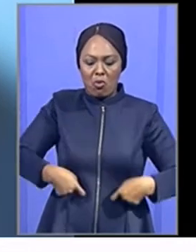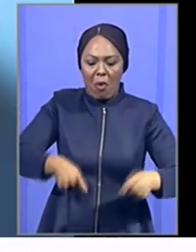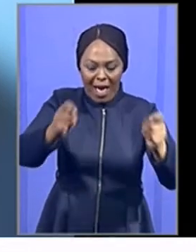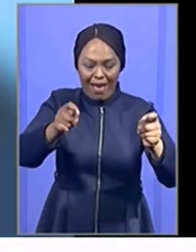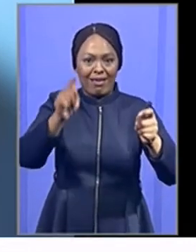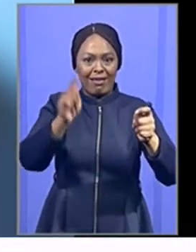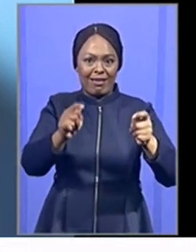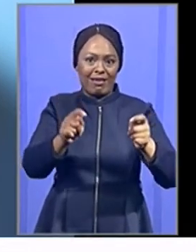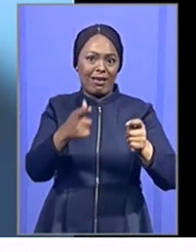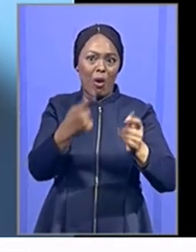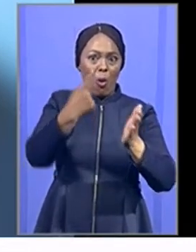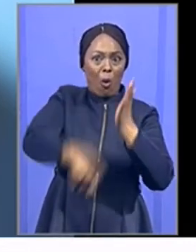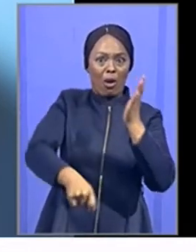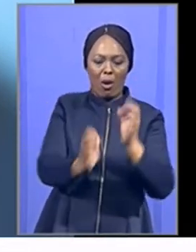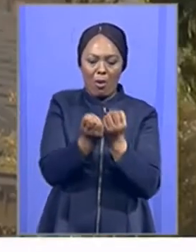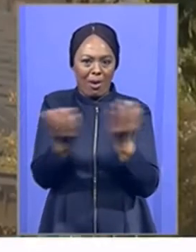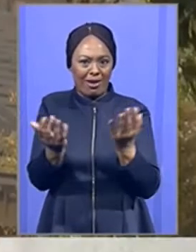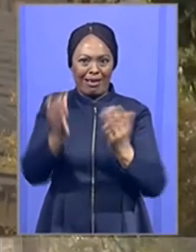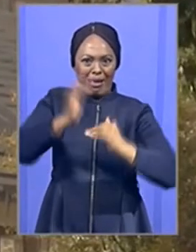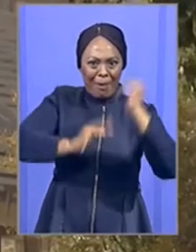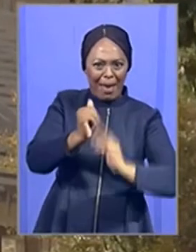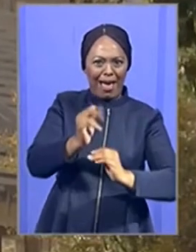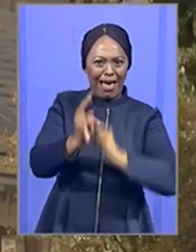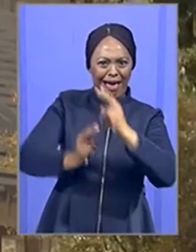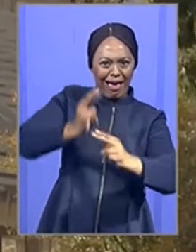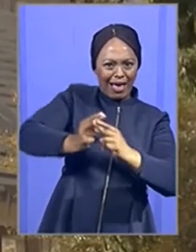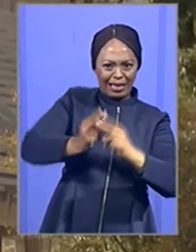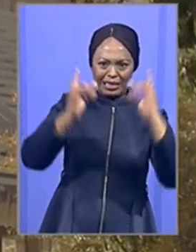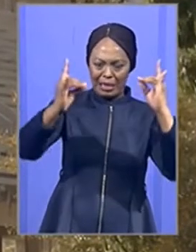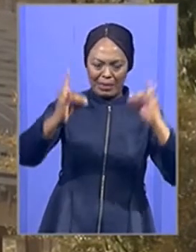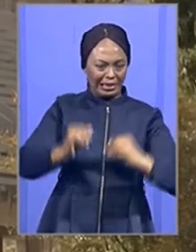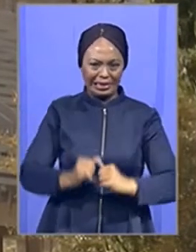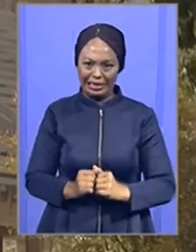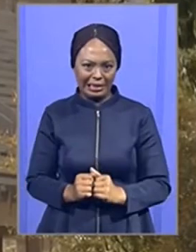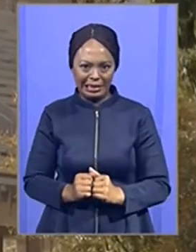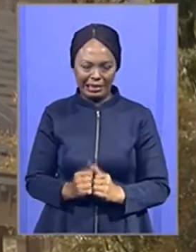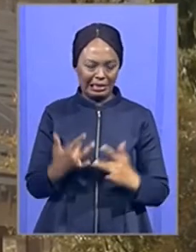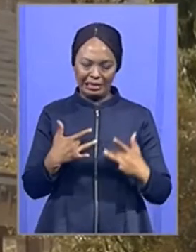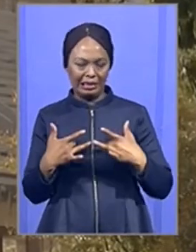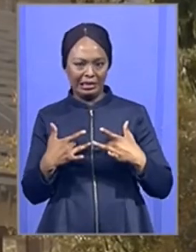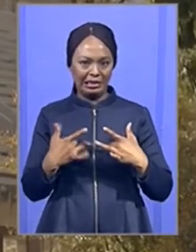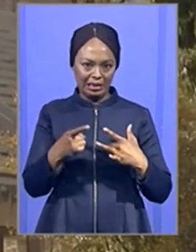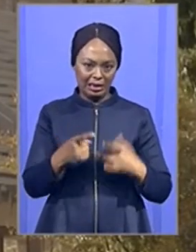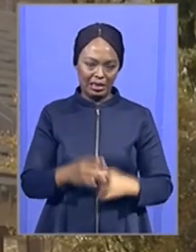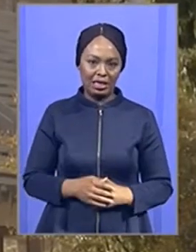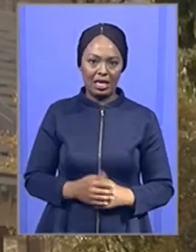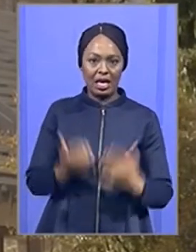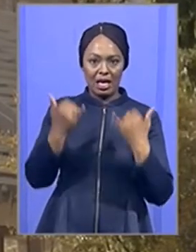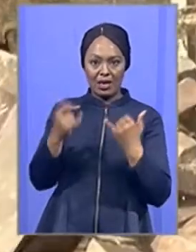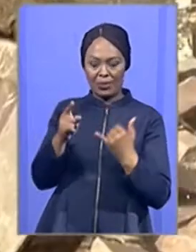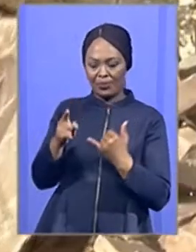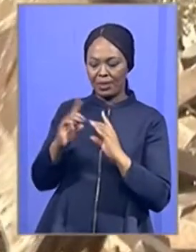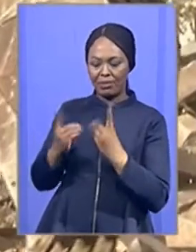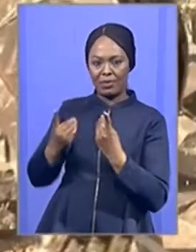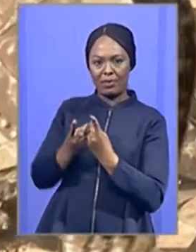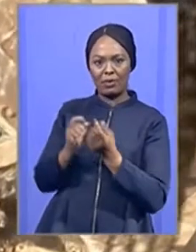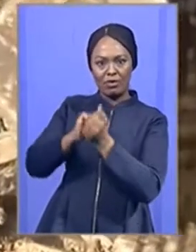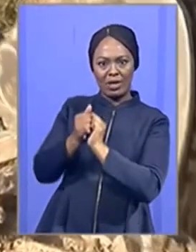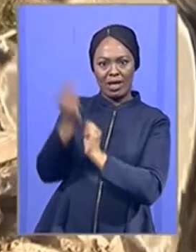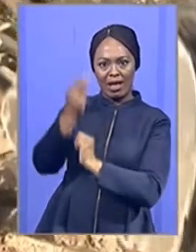in the demolition of HM Pitje Stadium. Go bona tshwaelo lefapha la province la metshameko le botaki le ne la supetsa dipatlisiso tsotlhe kwa lefapheng